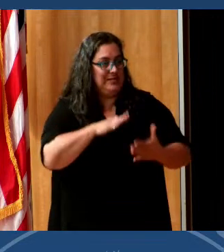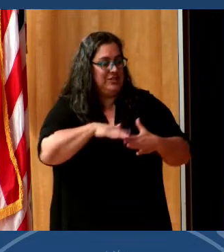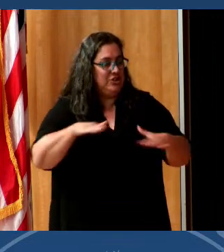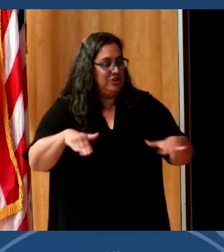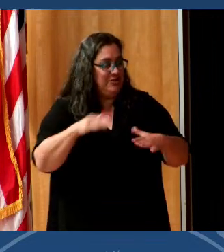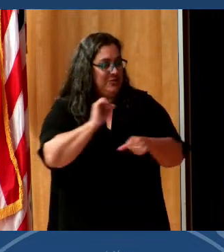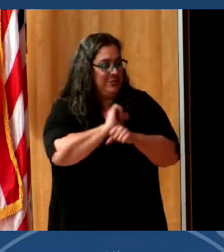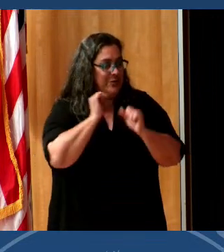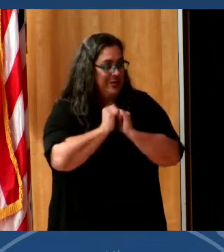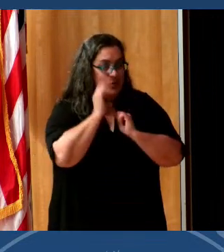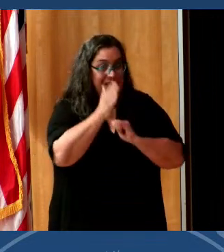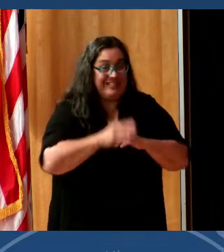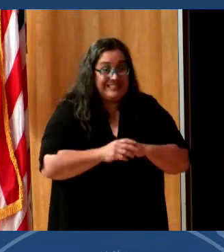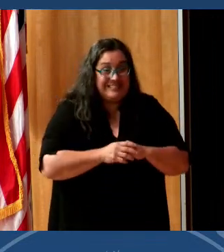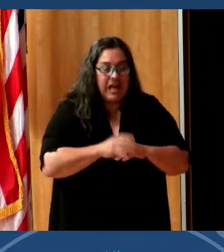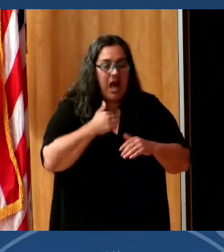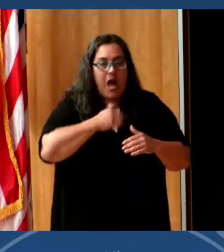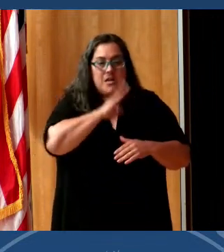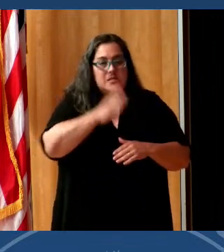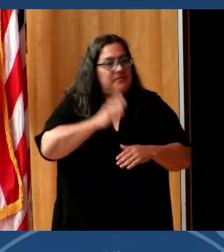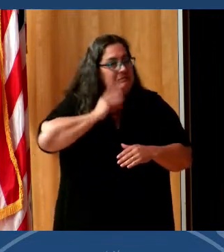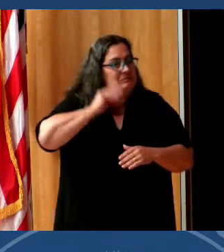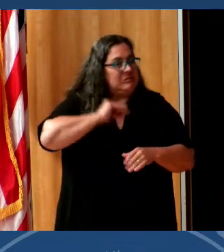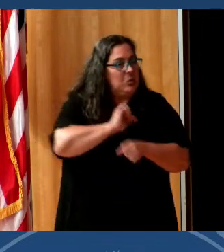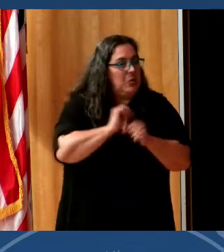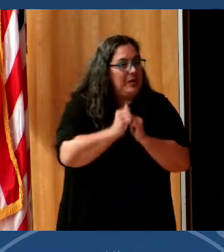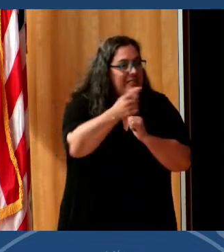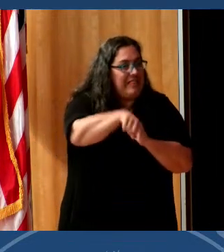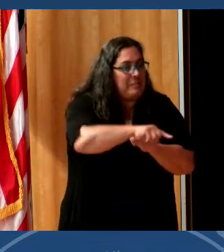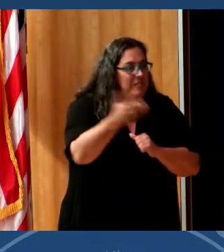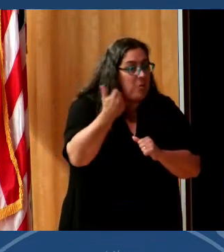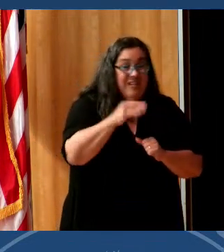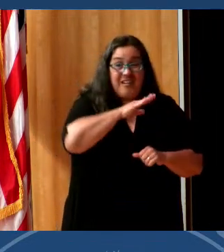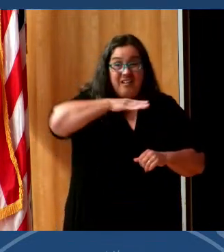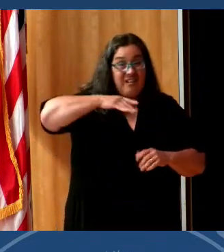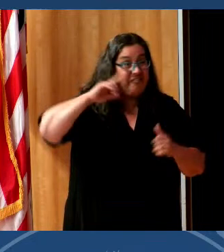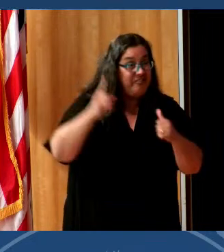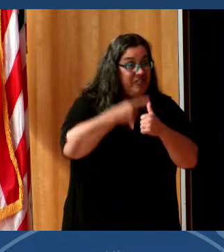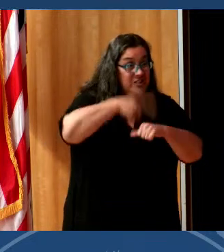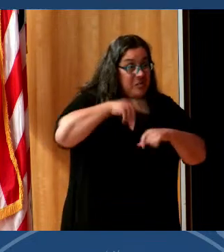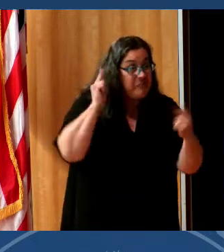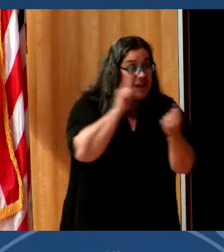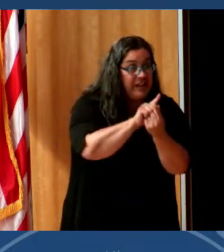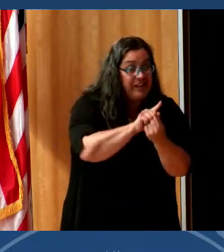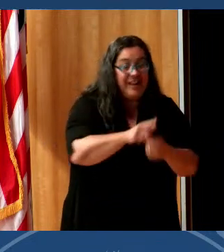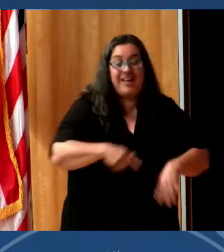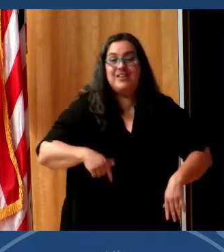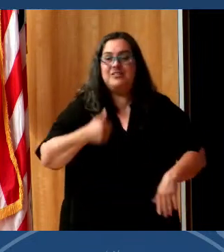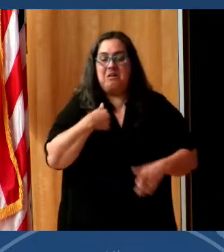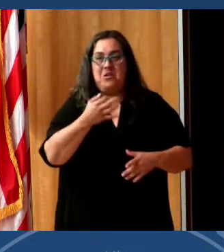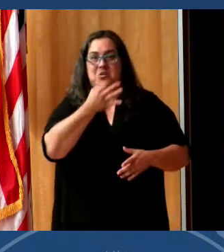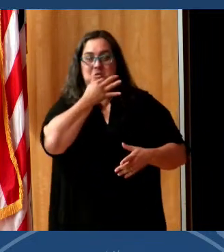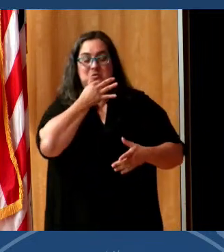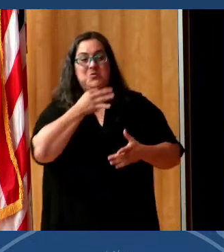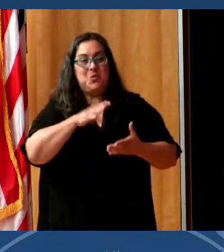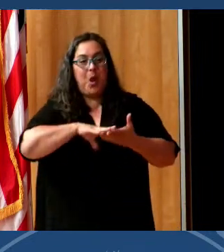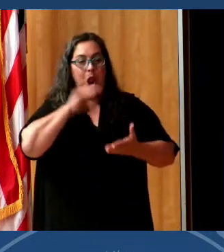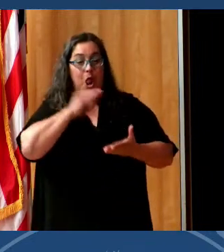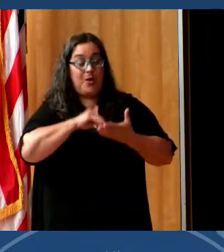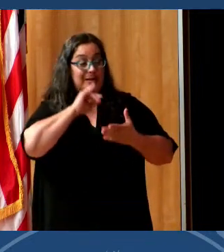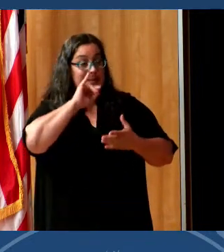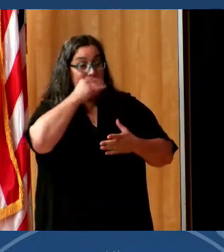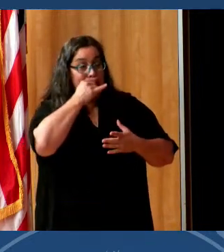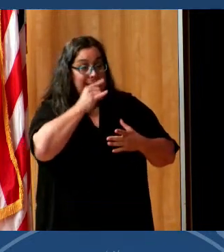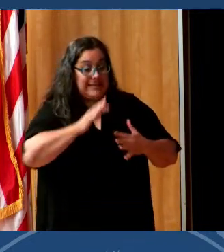with. I had never worked with these kids before and had never even met them. I soon learned that the children around the